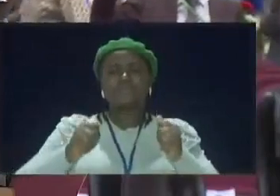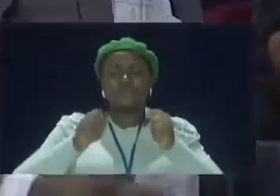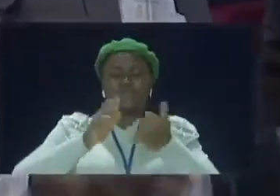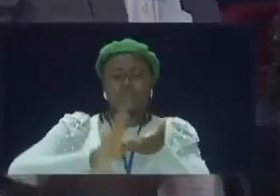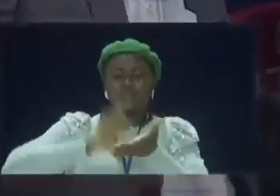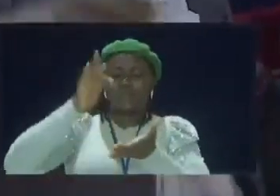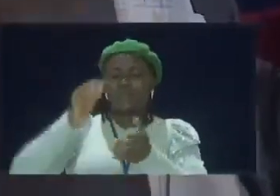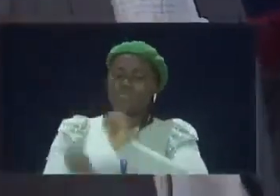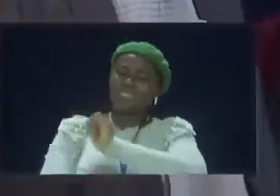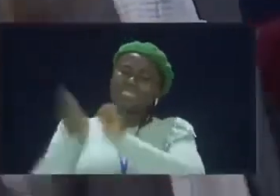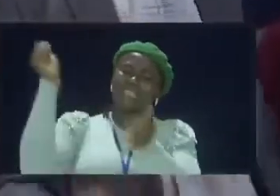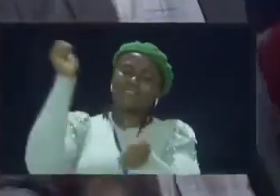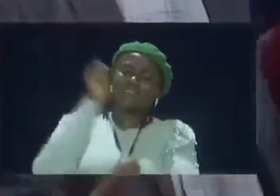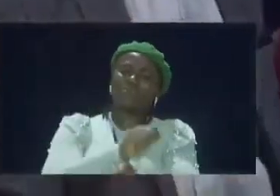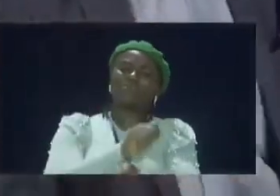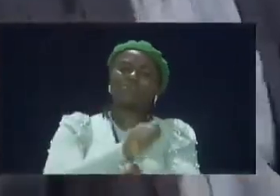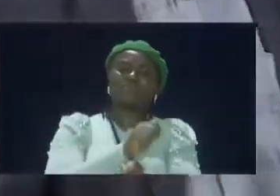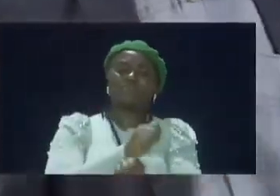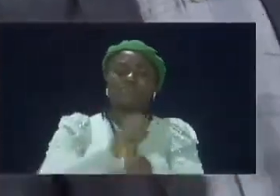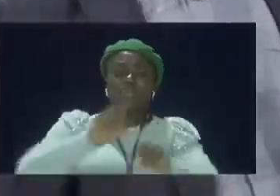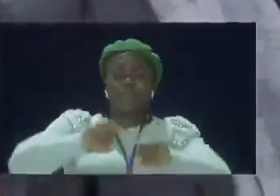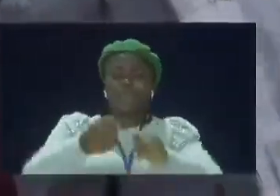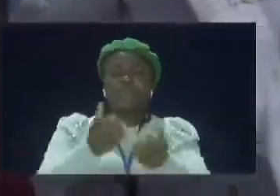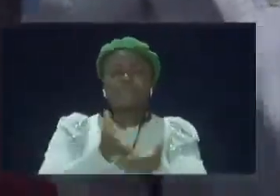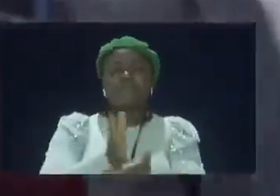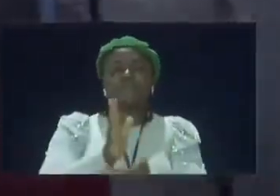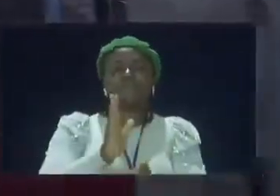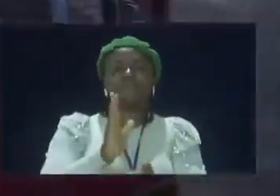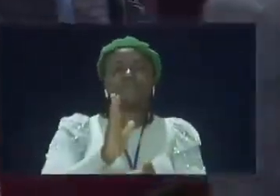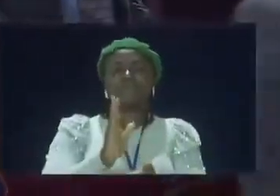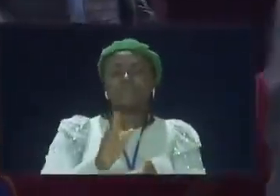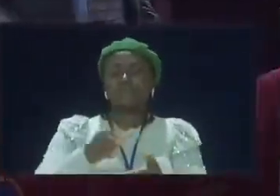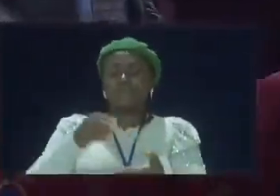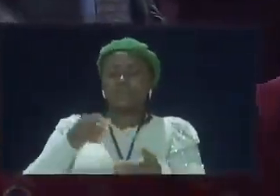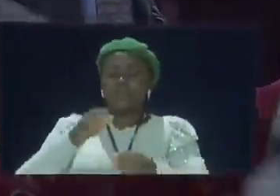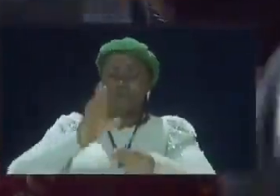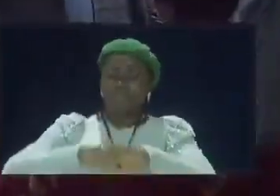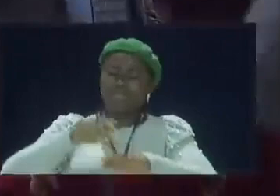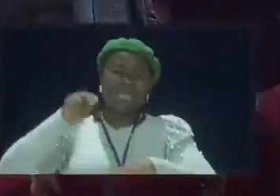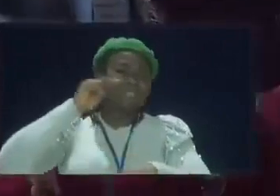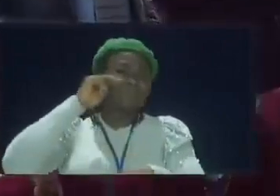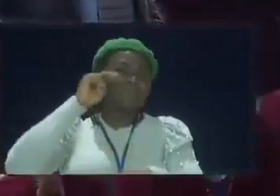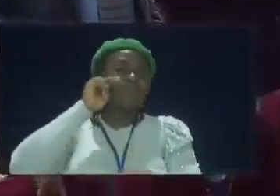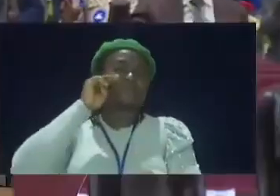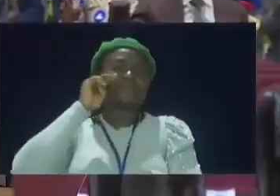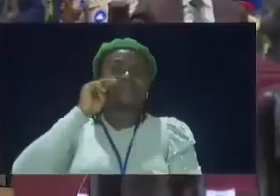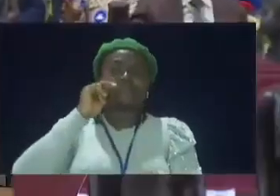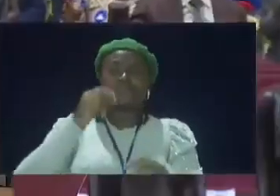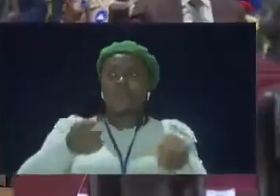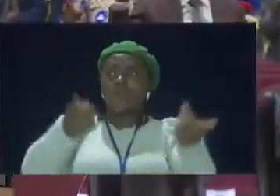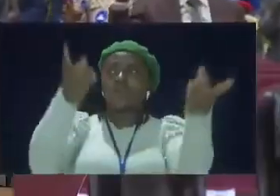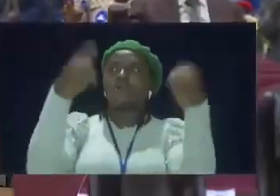glorious change, breakthrough upon Nigeria. Come